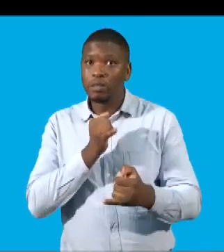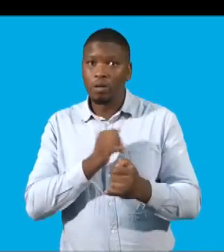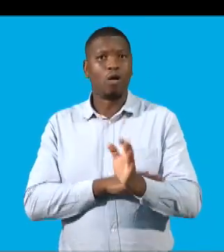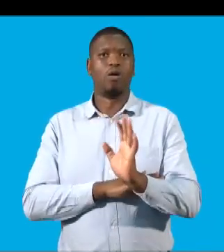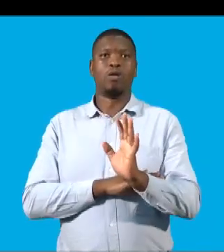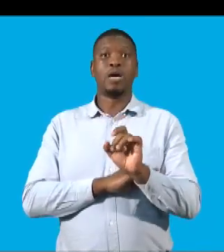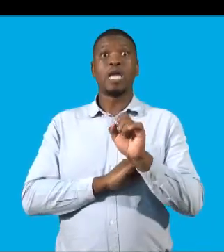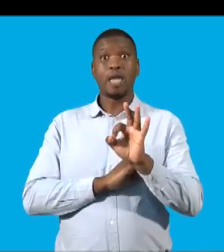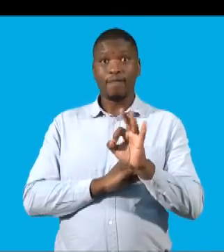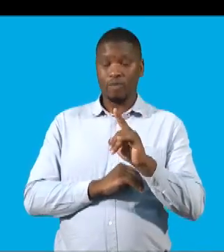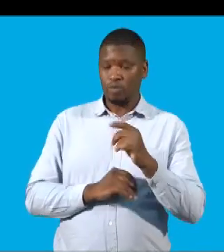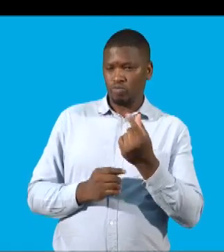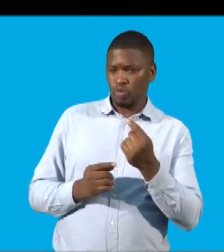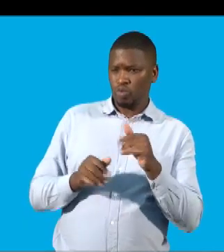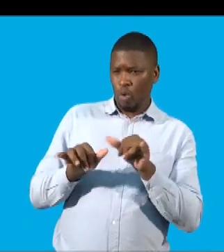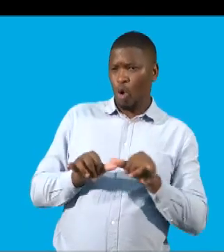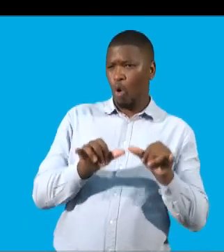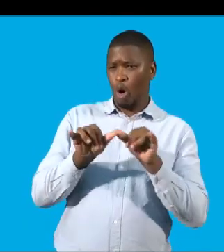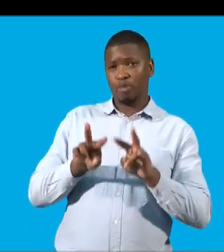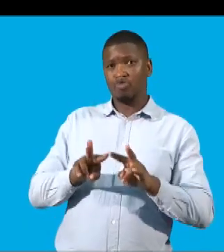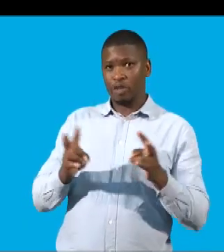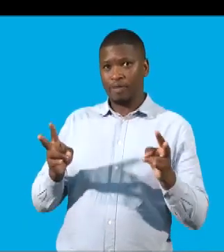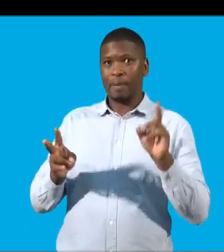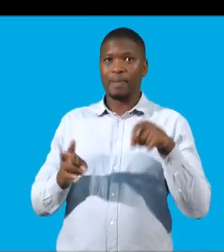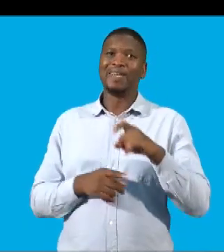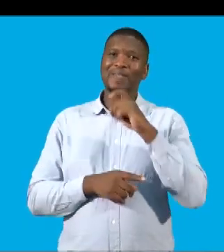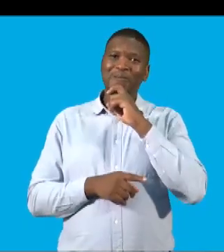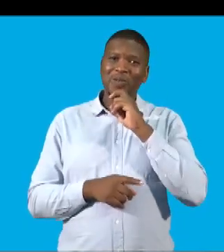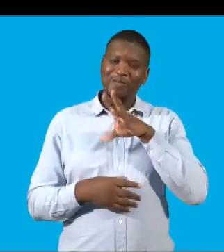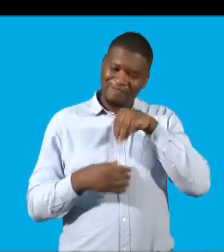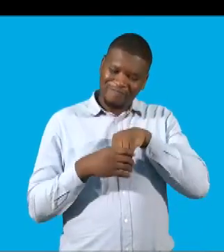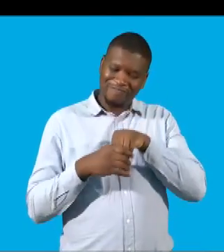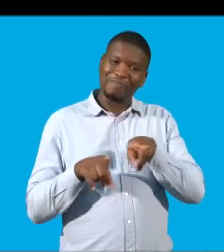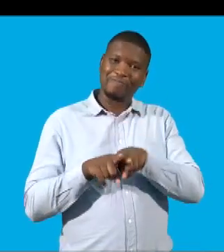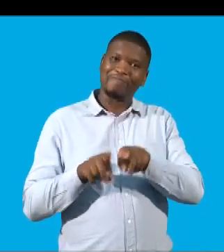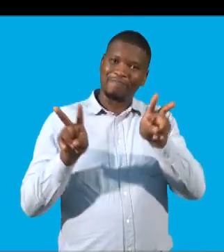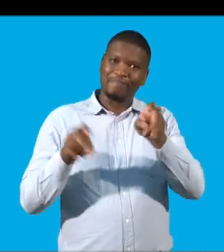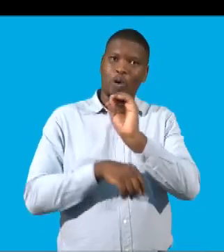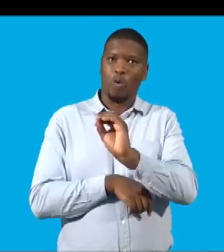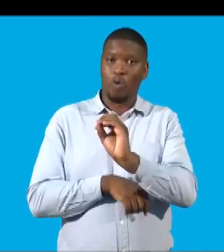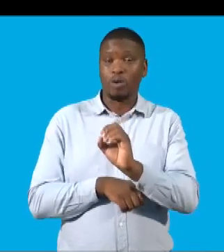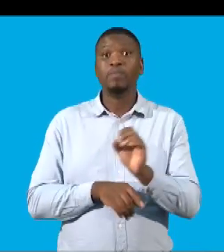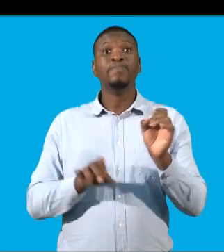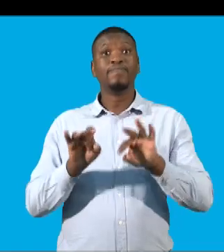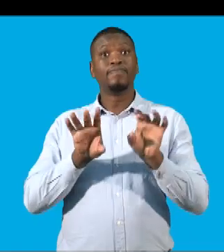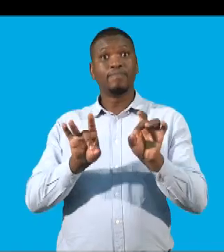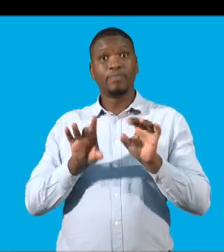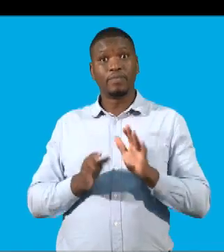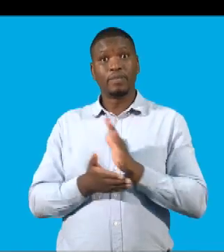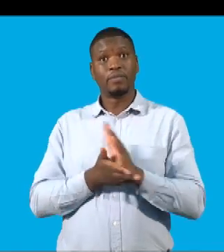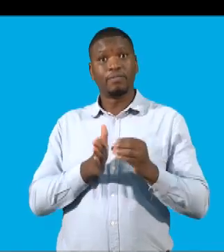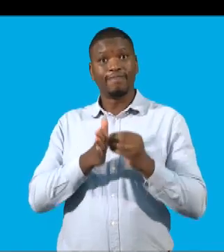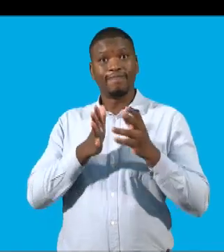not make this mistake. If you calculate the common difference, you need to use a formula that has the common difference. And in the